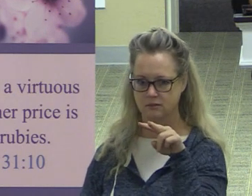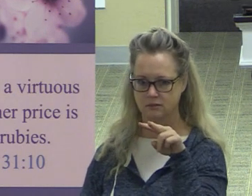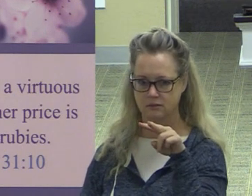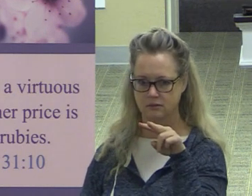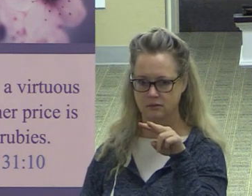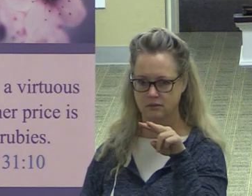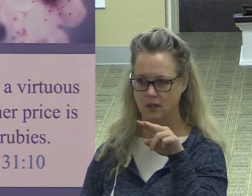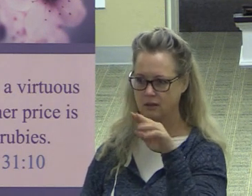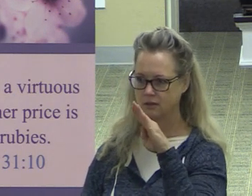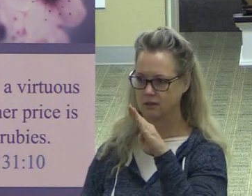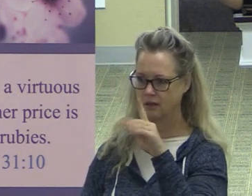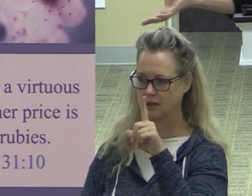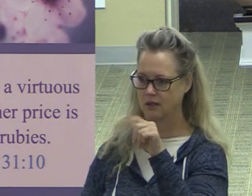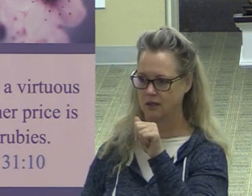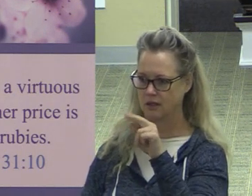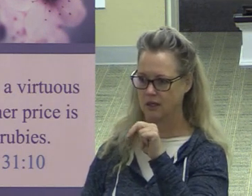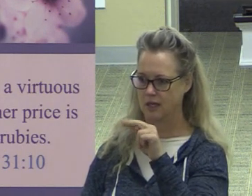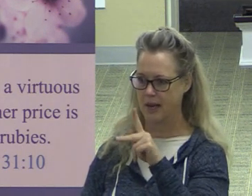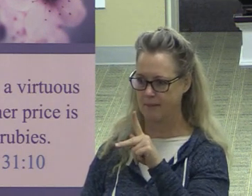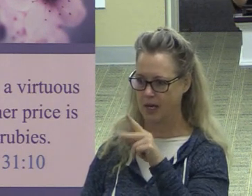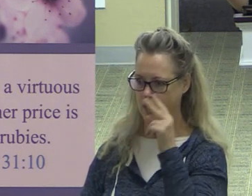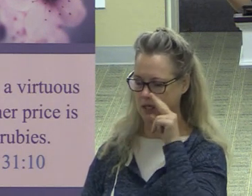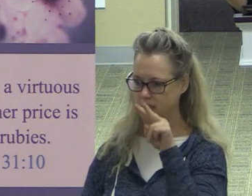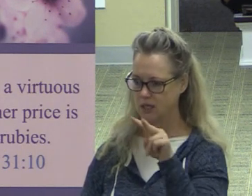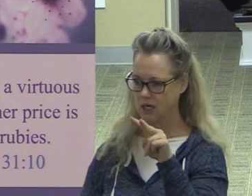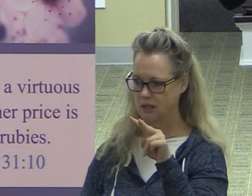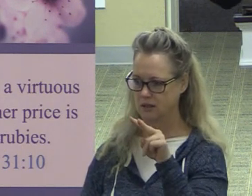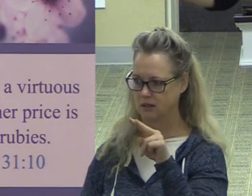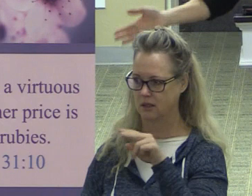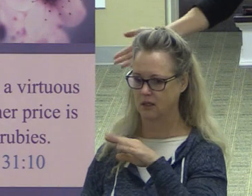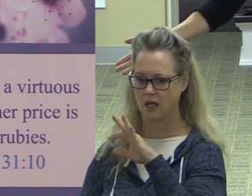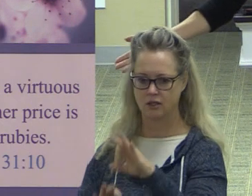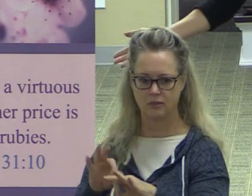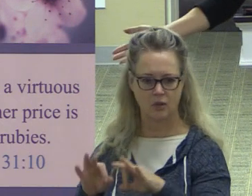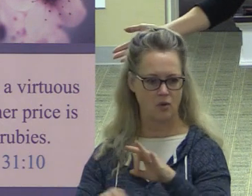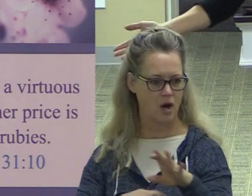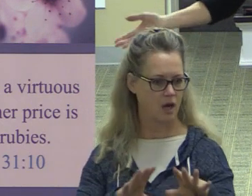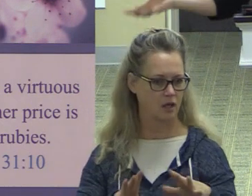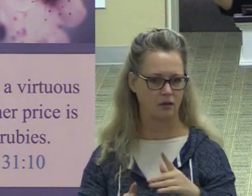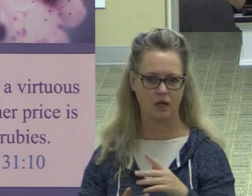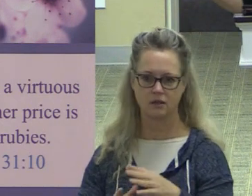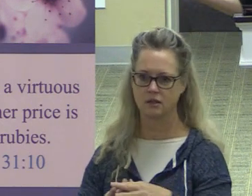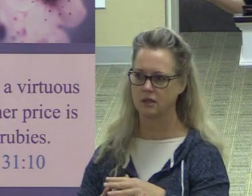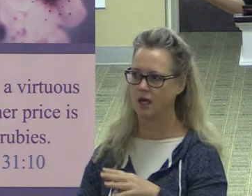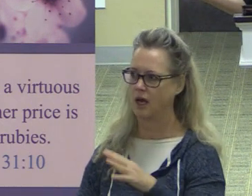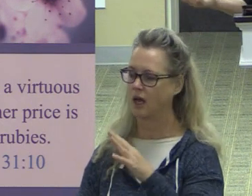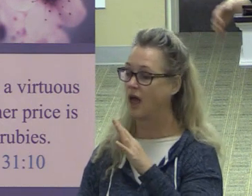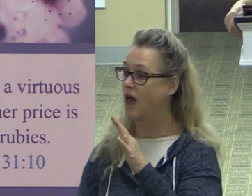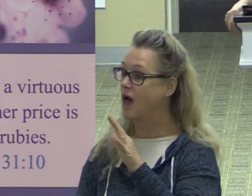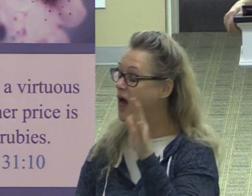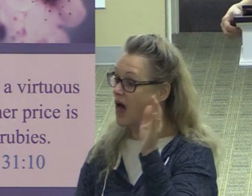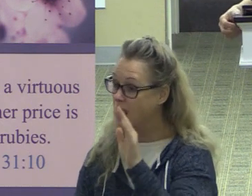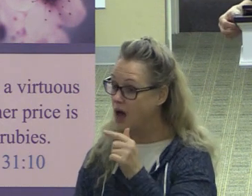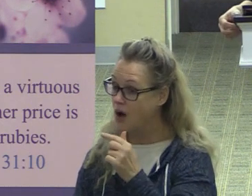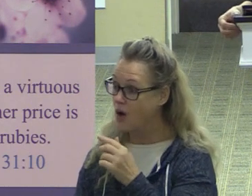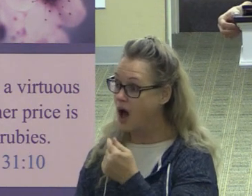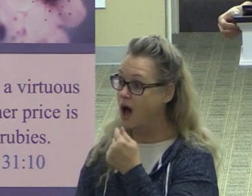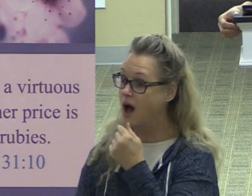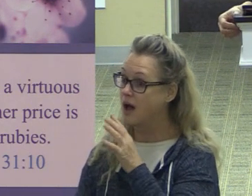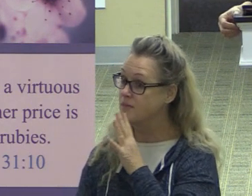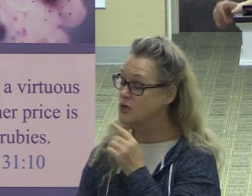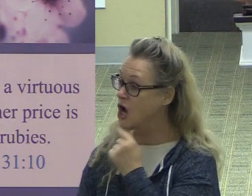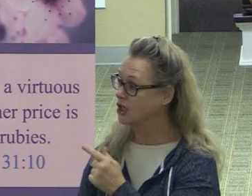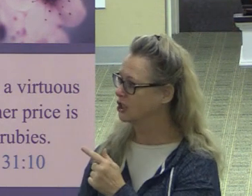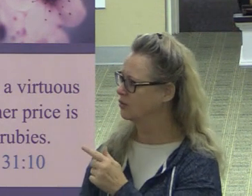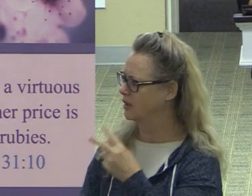You know, I'll be in the kitchen walking around talking, and they're sitting in the living room, and I'm like, hello, I'm talking to you, and they both just